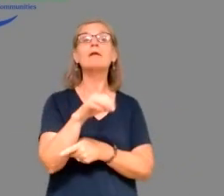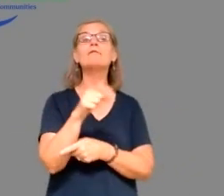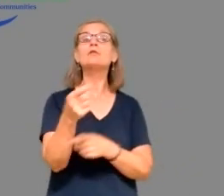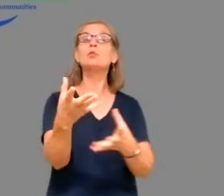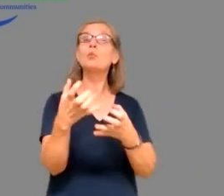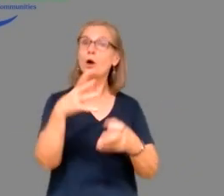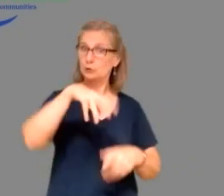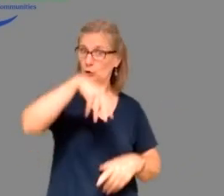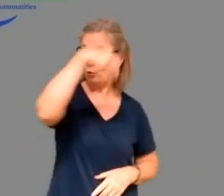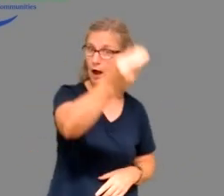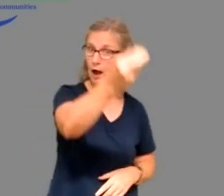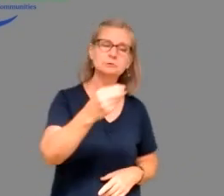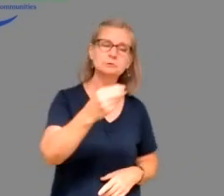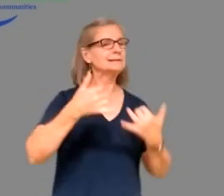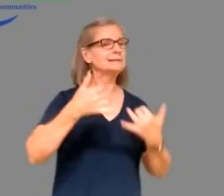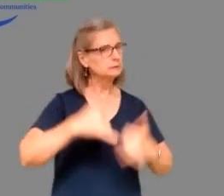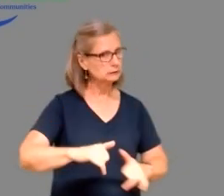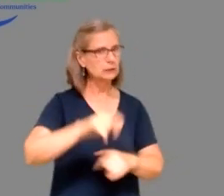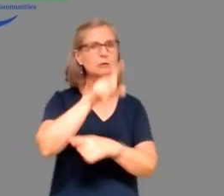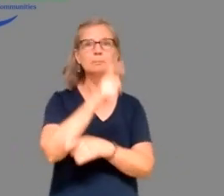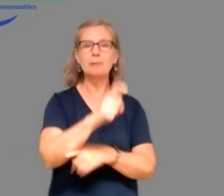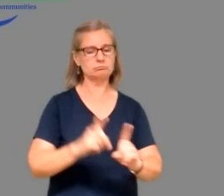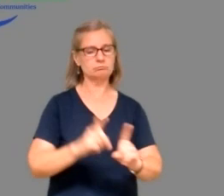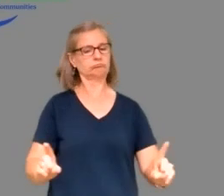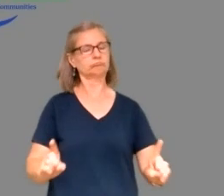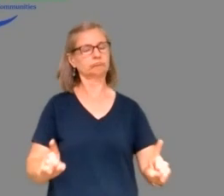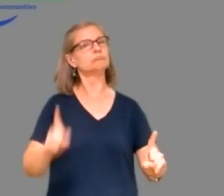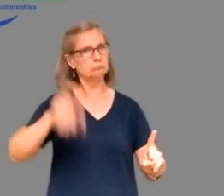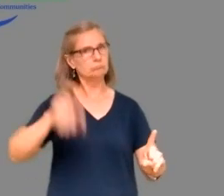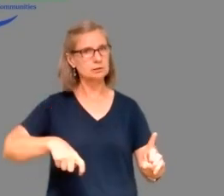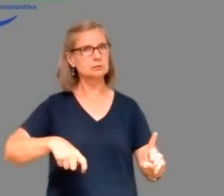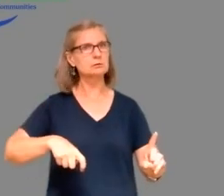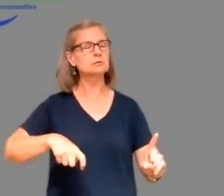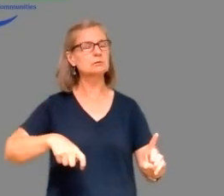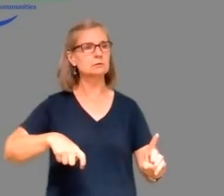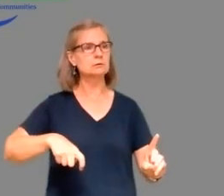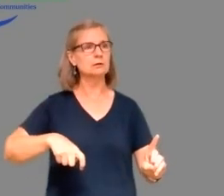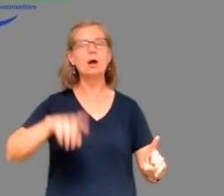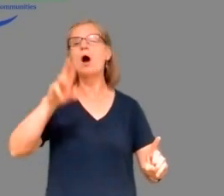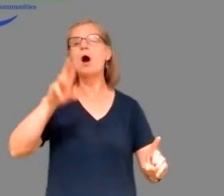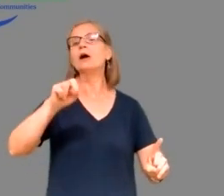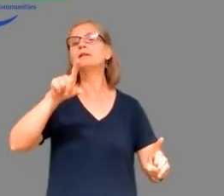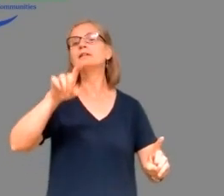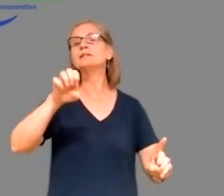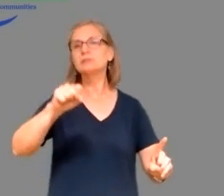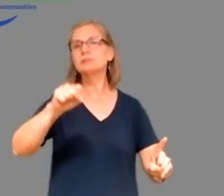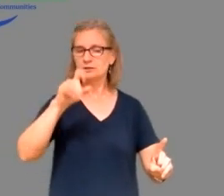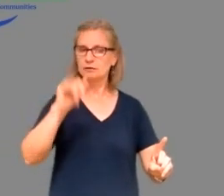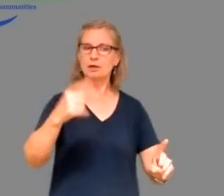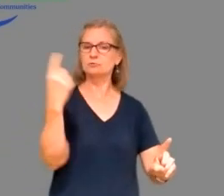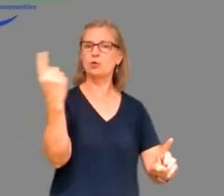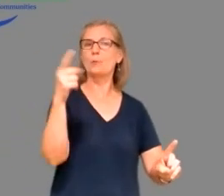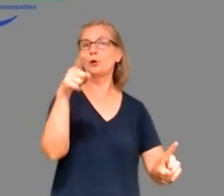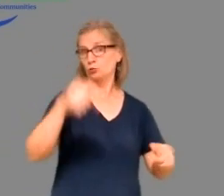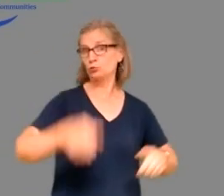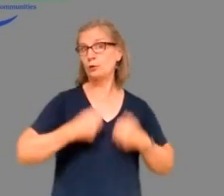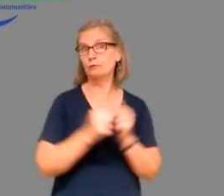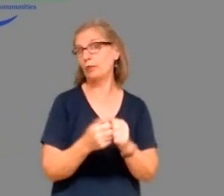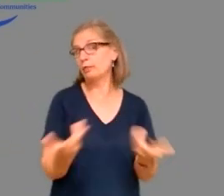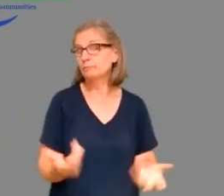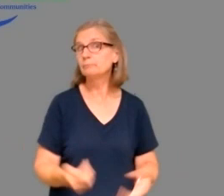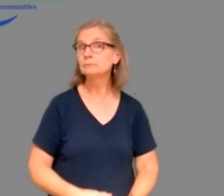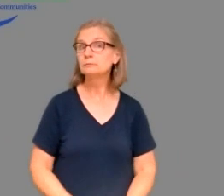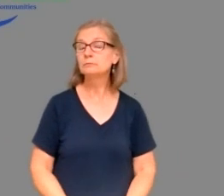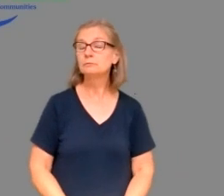you still need to maintain that 6-foot social distancing. Unless it's people that you've lived with in the house. Right? Yep.